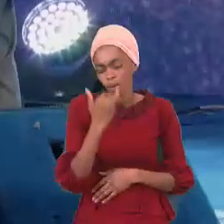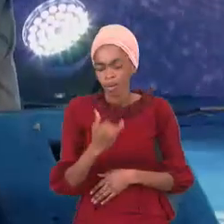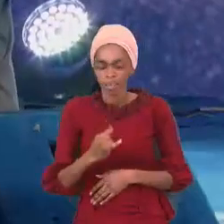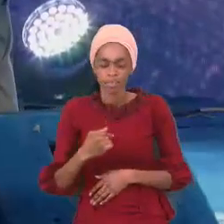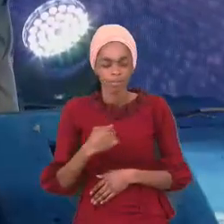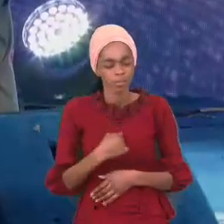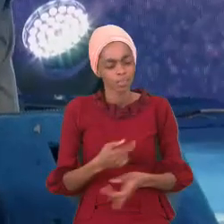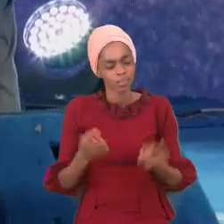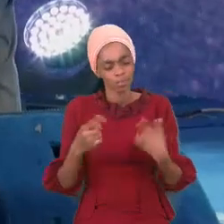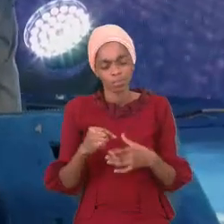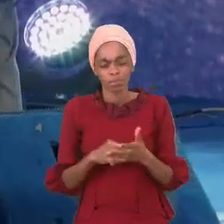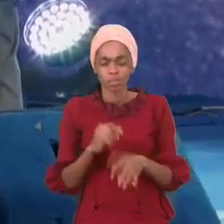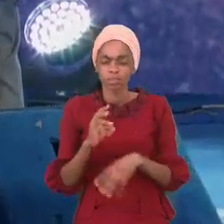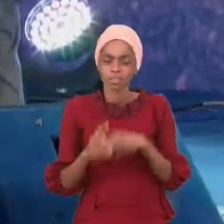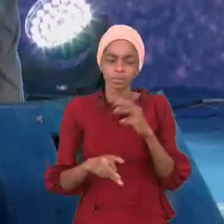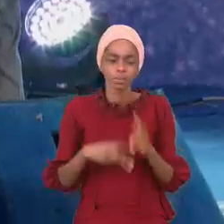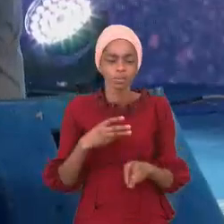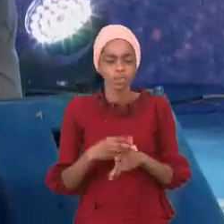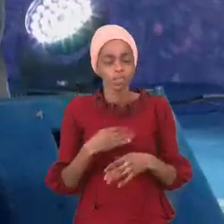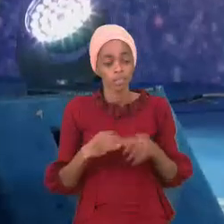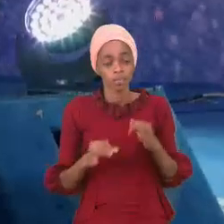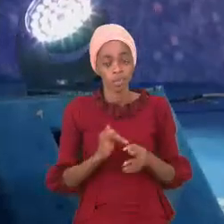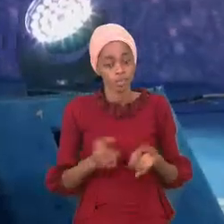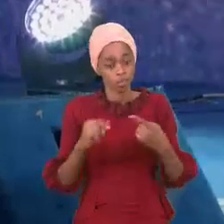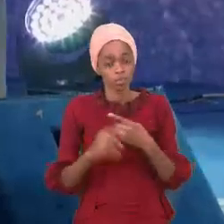to this world? And even if I'm going to come